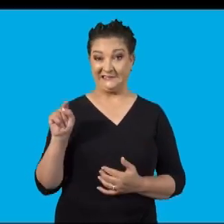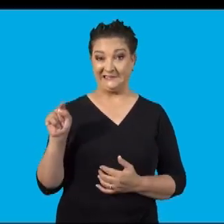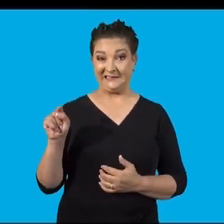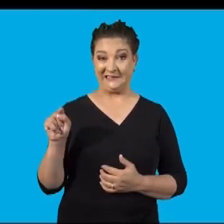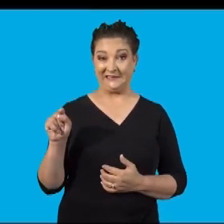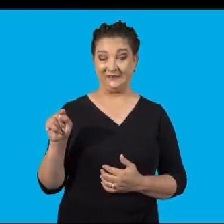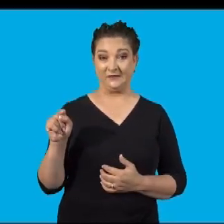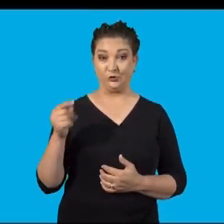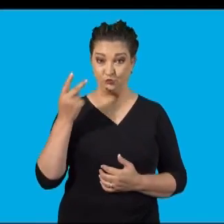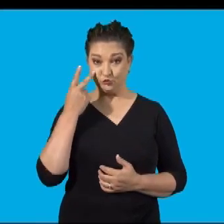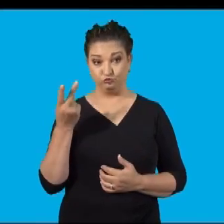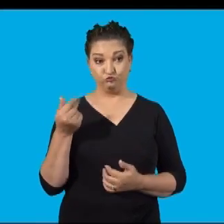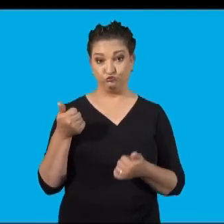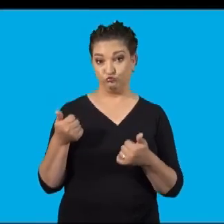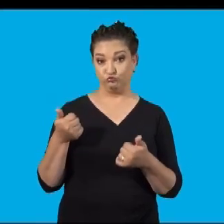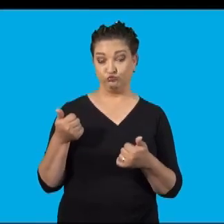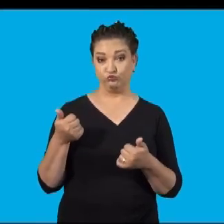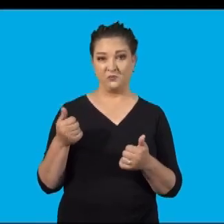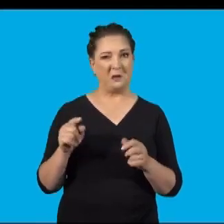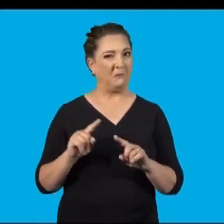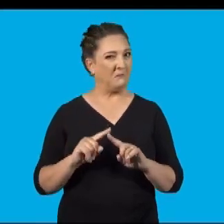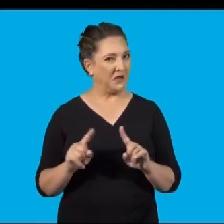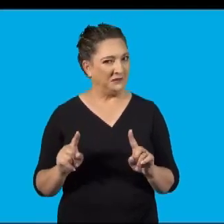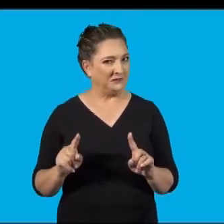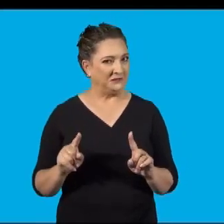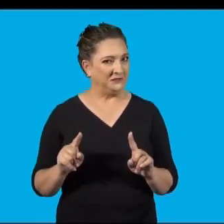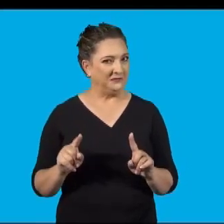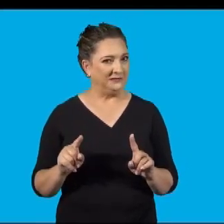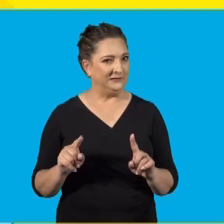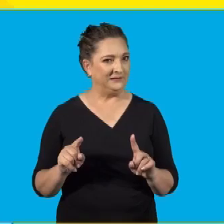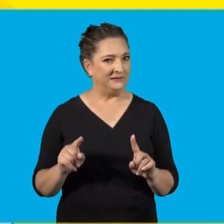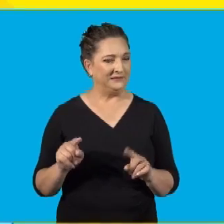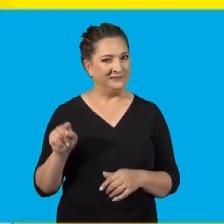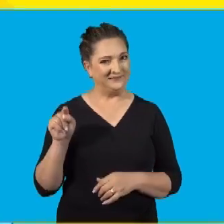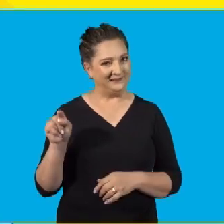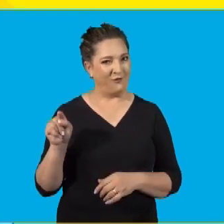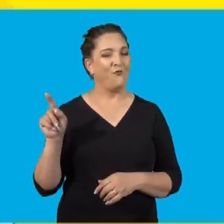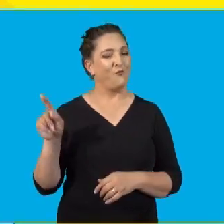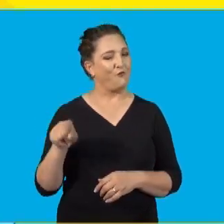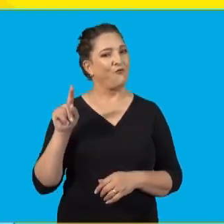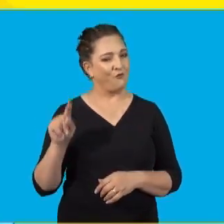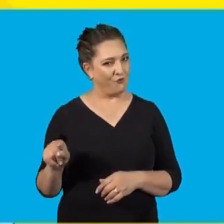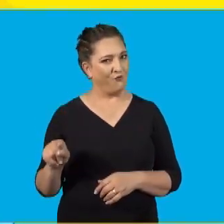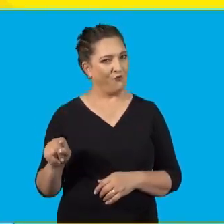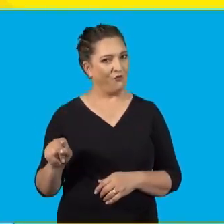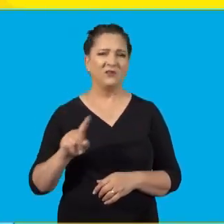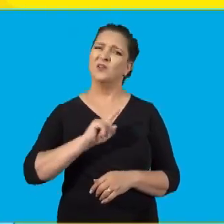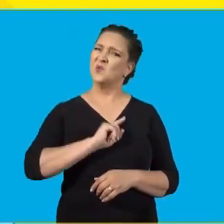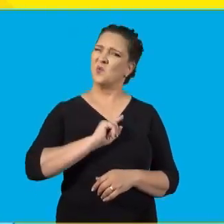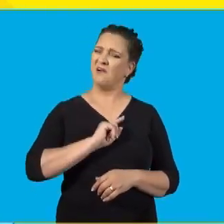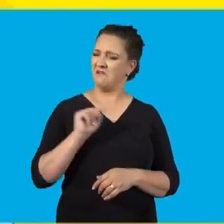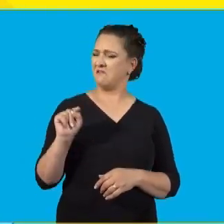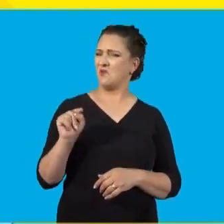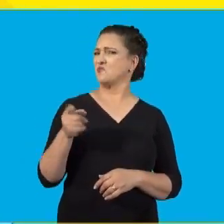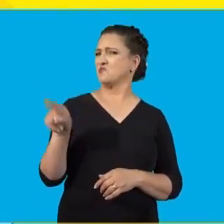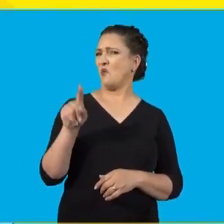amount seems as if it is correct, but in actual fact, it is wrong. Why